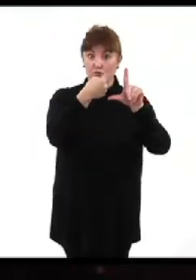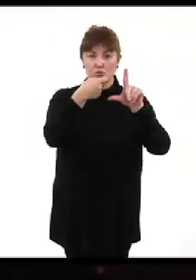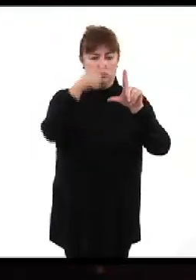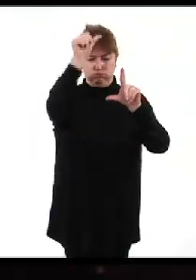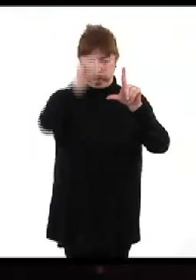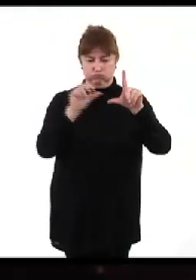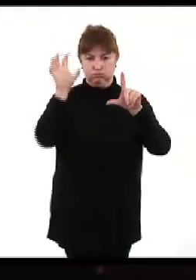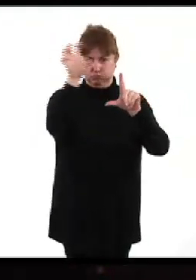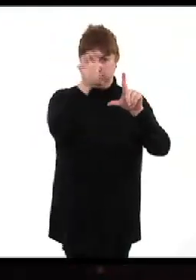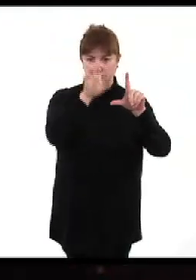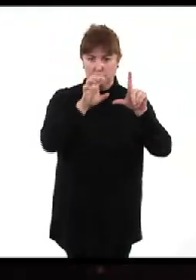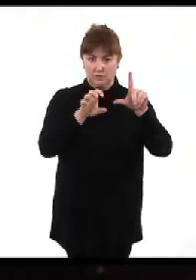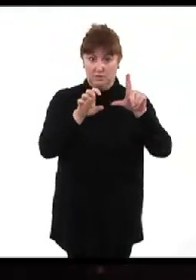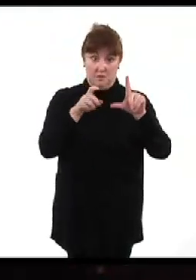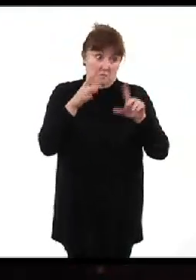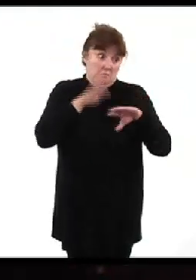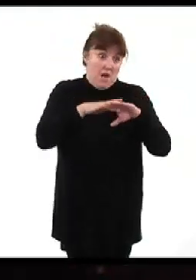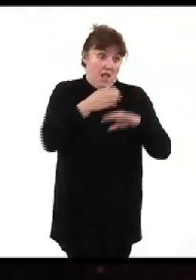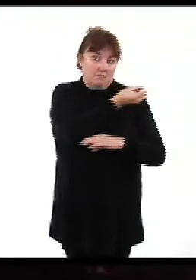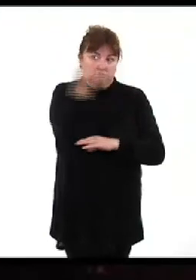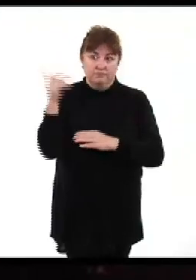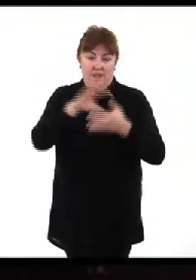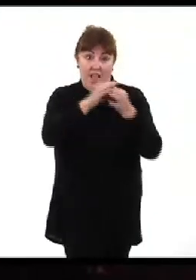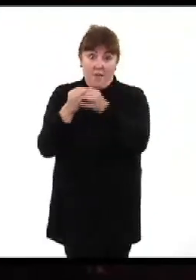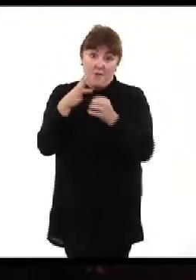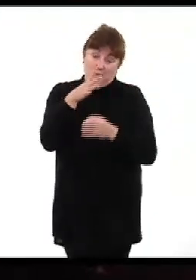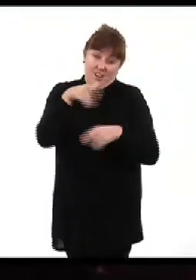amigos que al ser domingo no han podido acercarse y estén